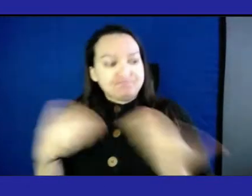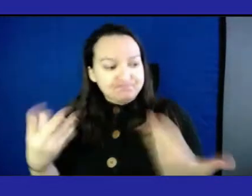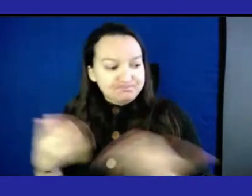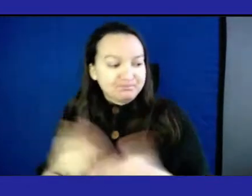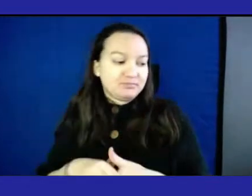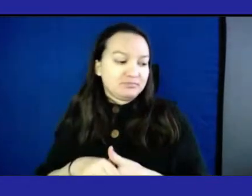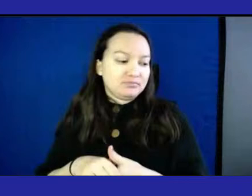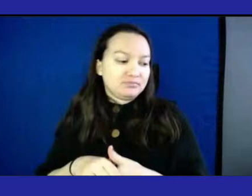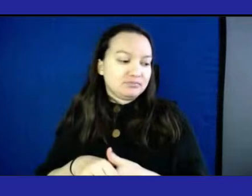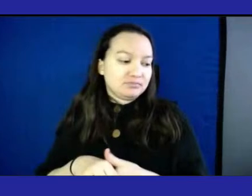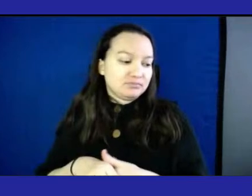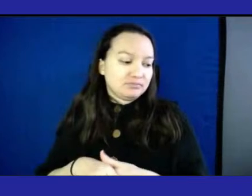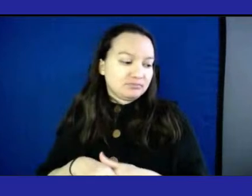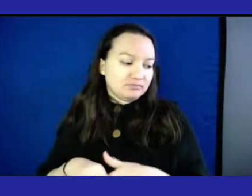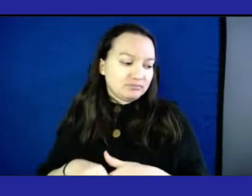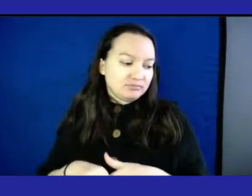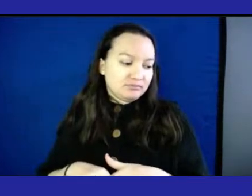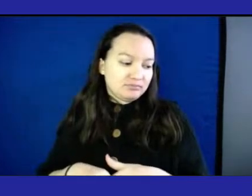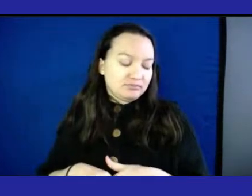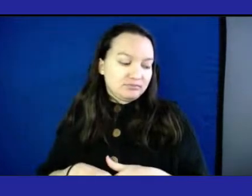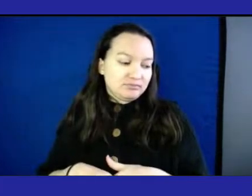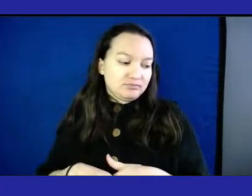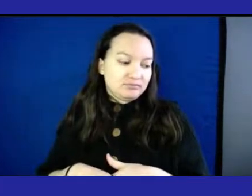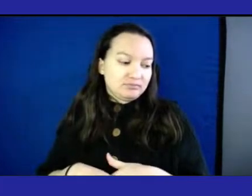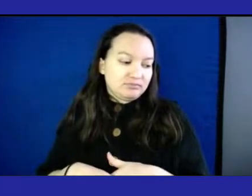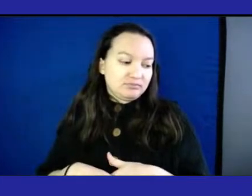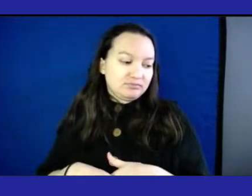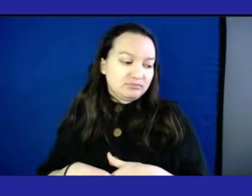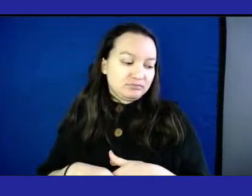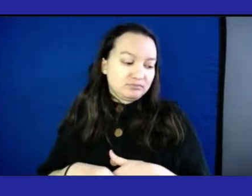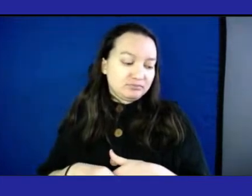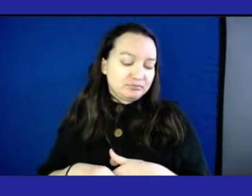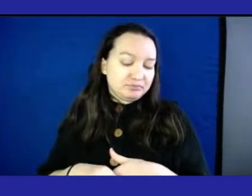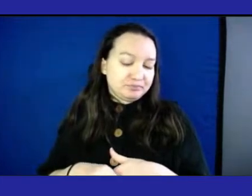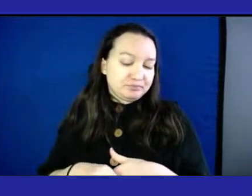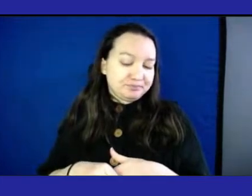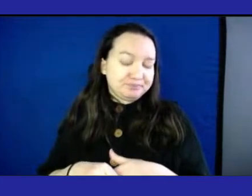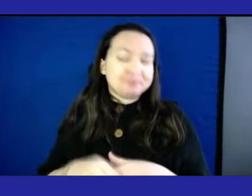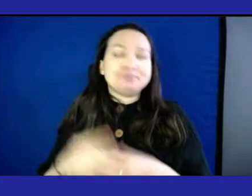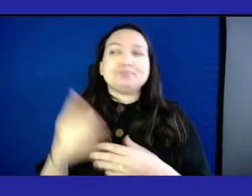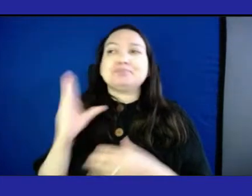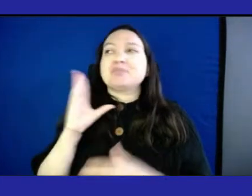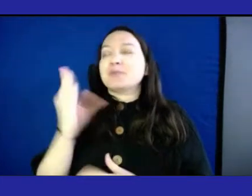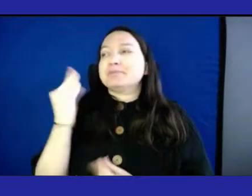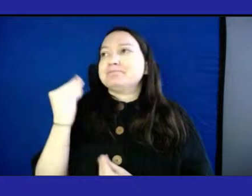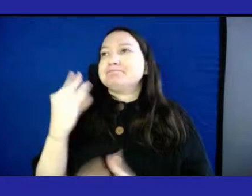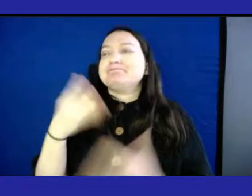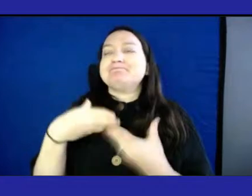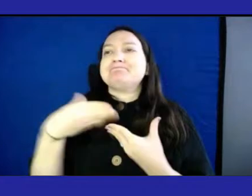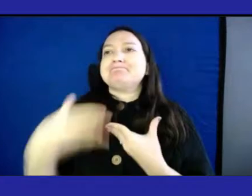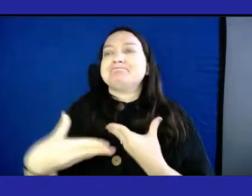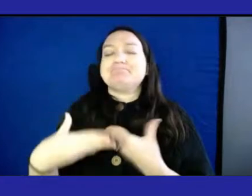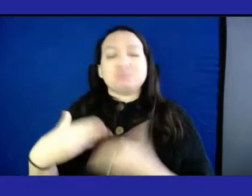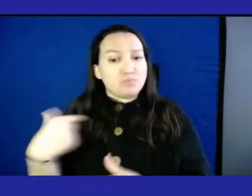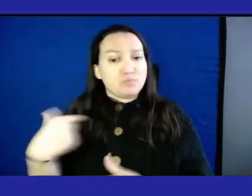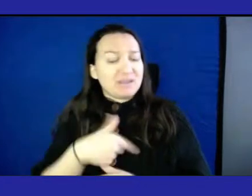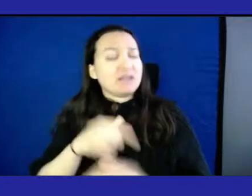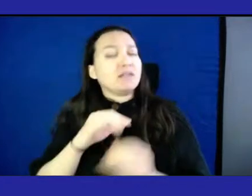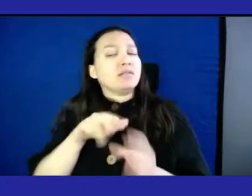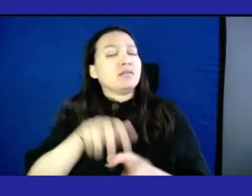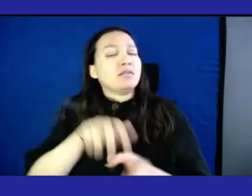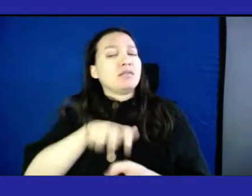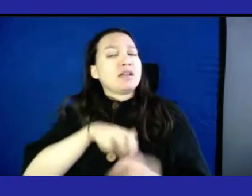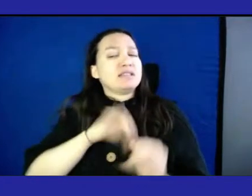conditions. Okay. So we'll bring that back for the next Do one. we do exit interviews in cases like